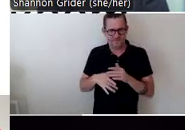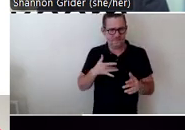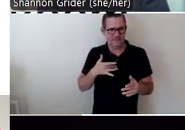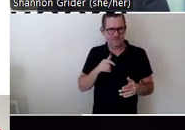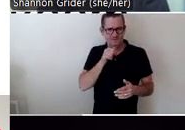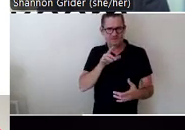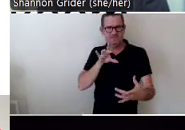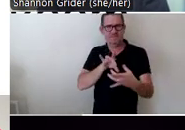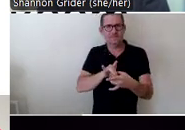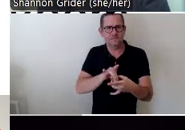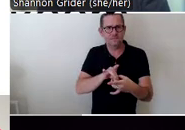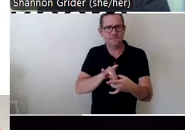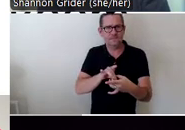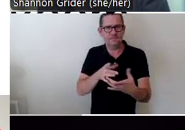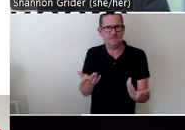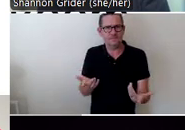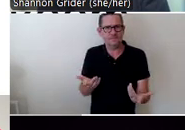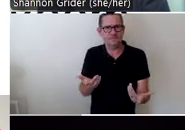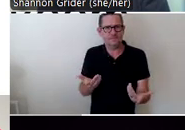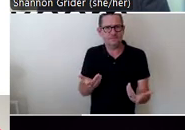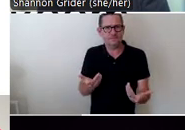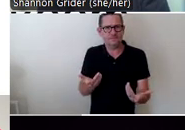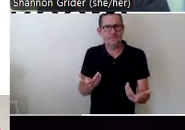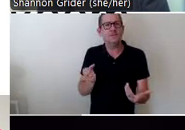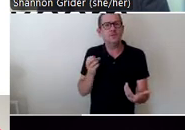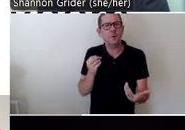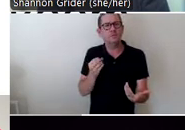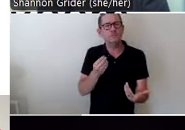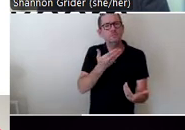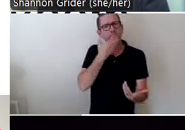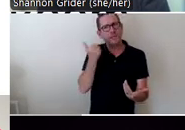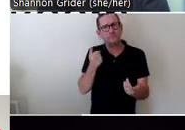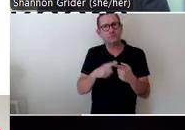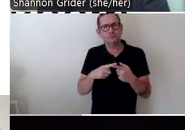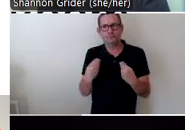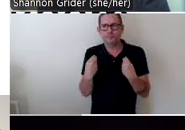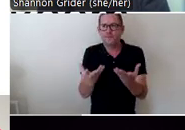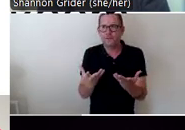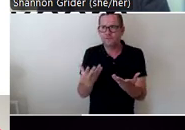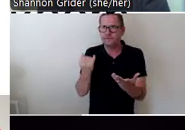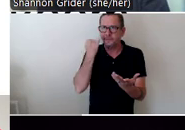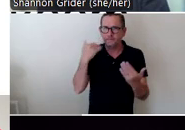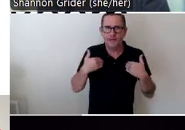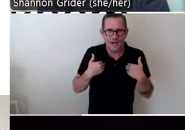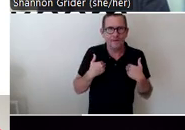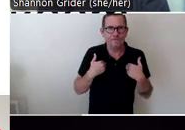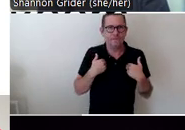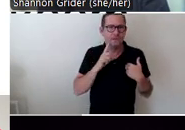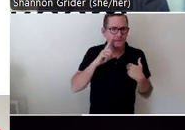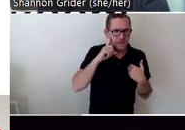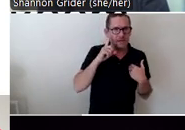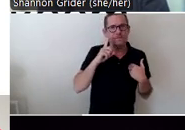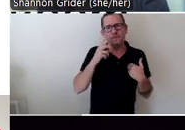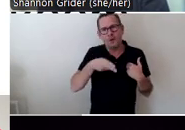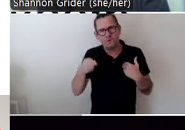are all hearing focused, but if there's a deaf person that comes in or a person with hearing loss, they may not feel any sort of connection with that type